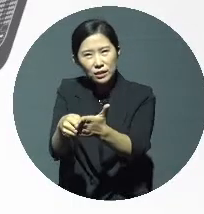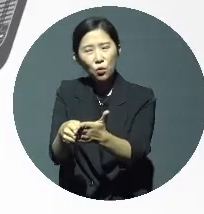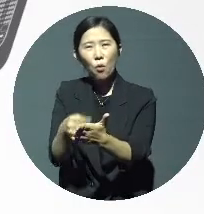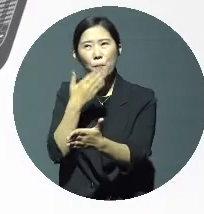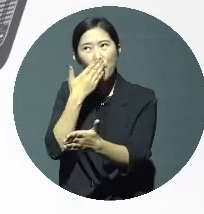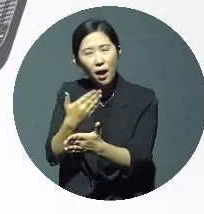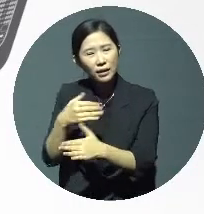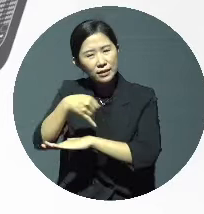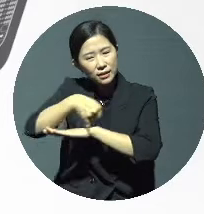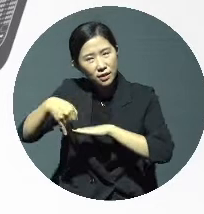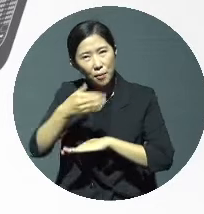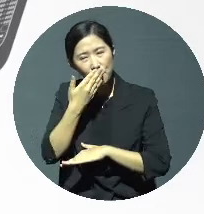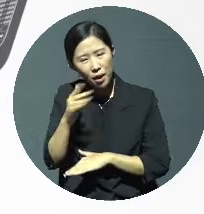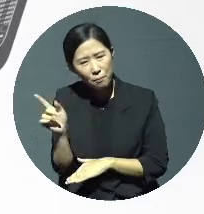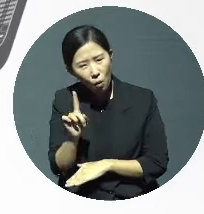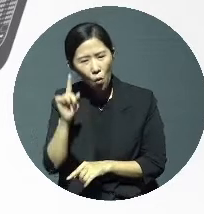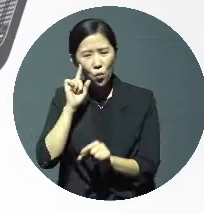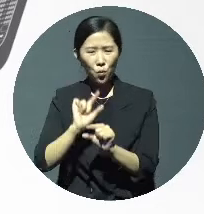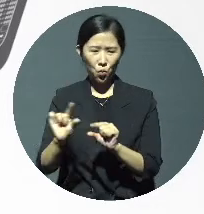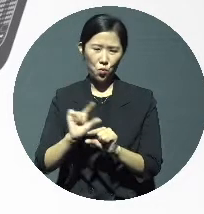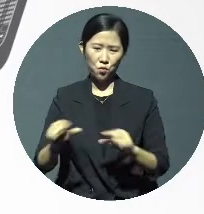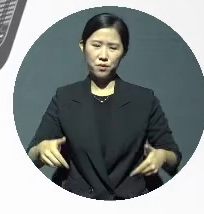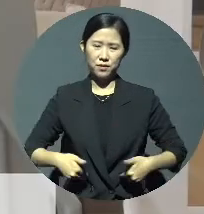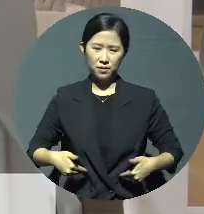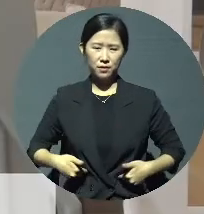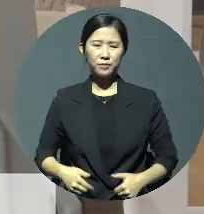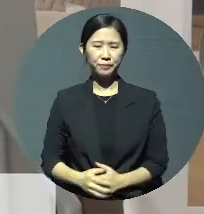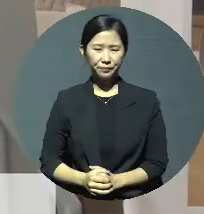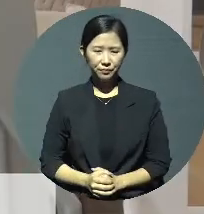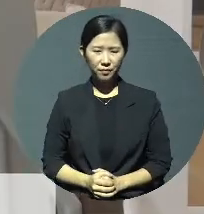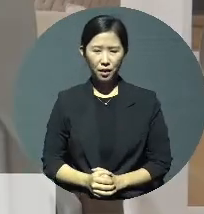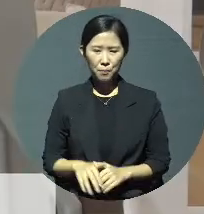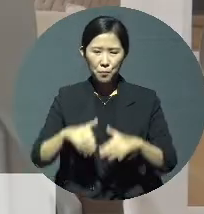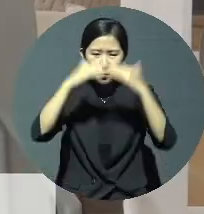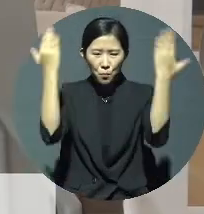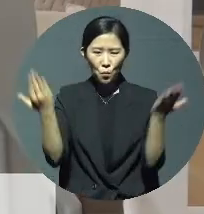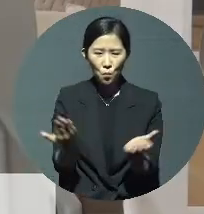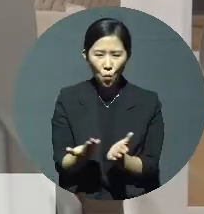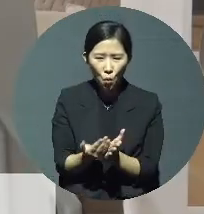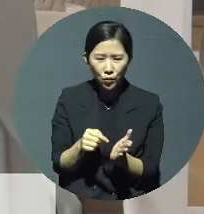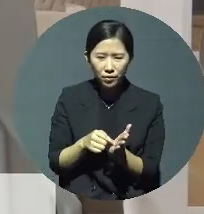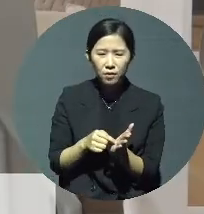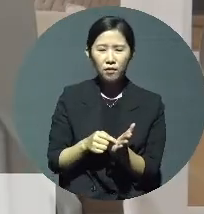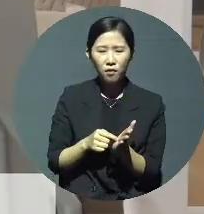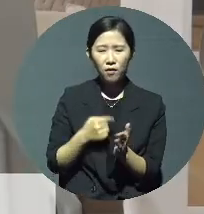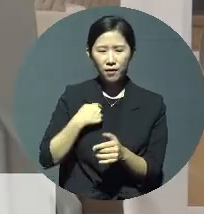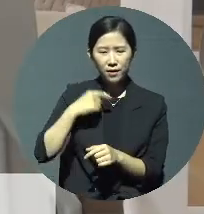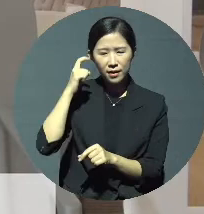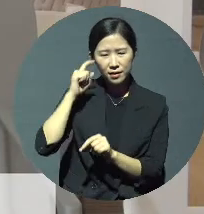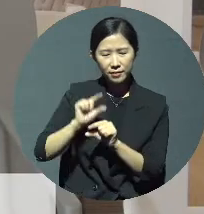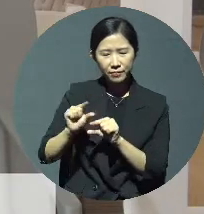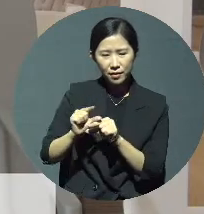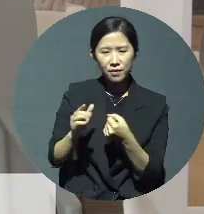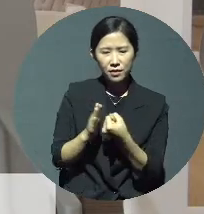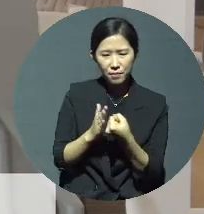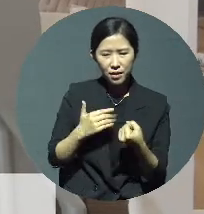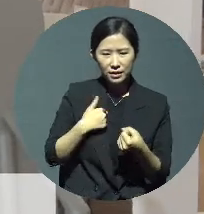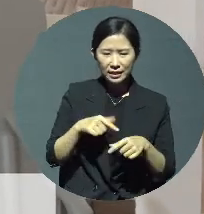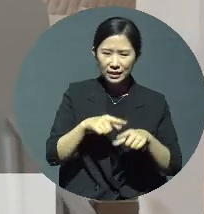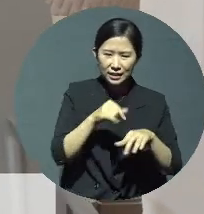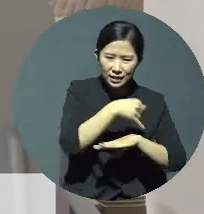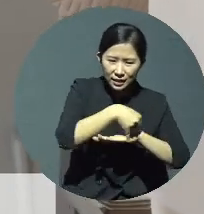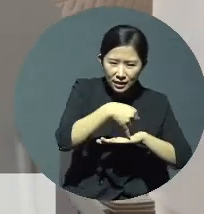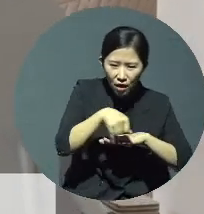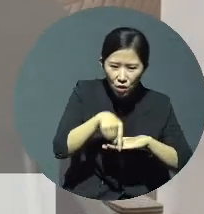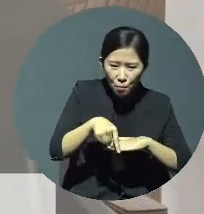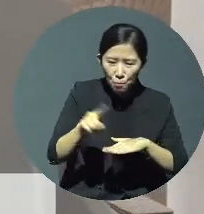as our physical and mental needs. And I think, you know, all of these things are like ingredients, and if you